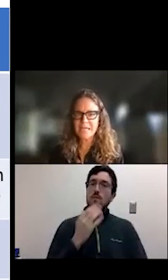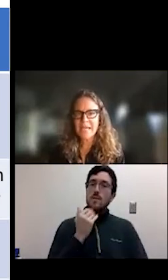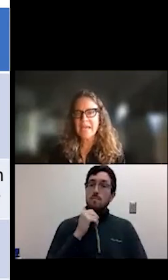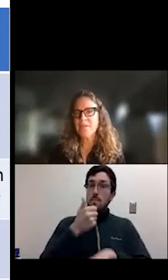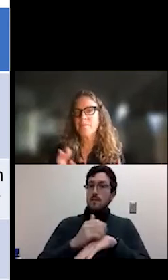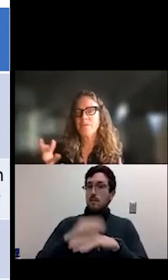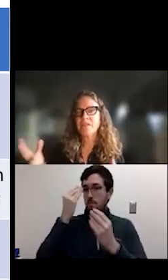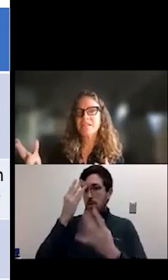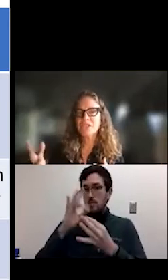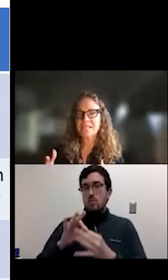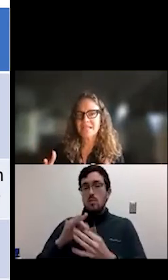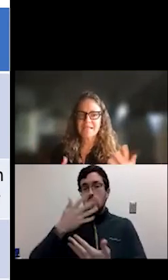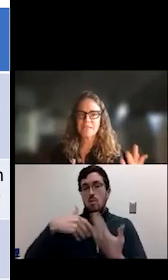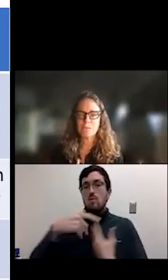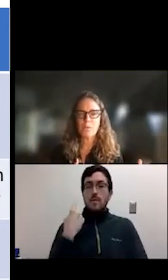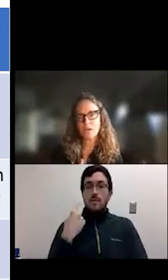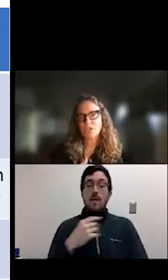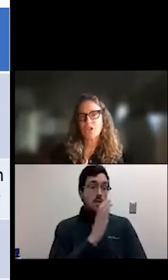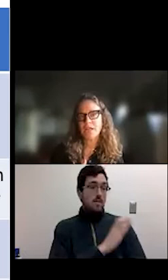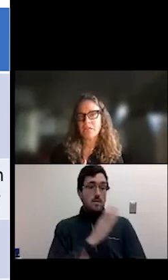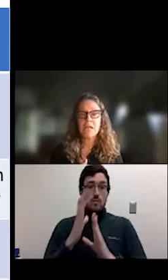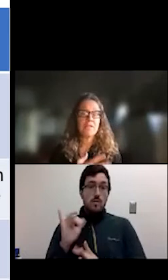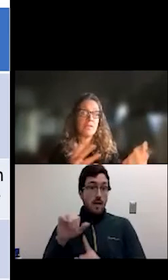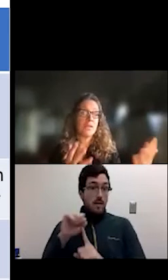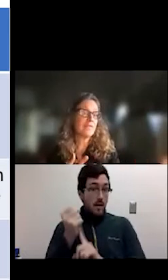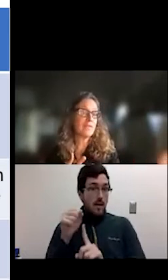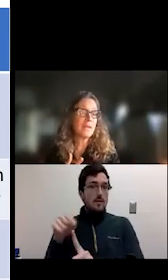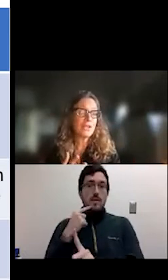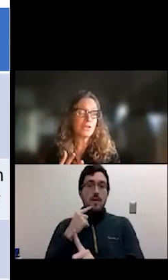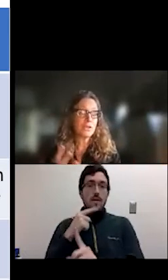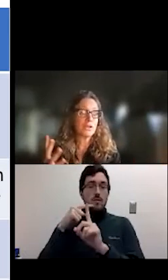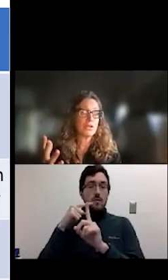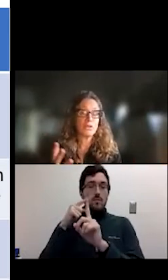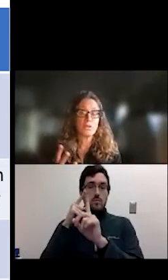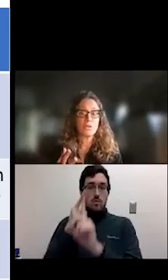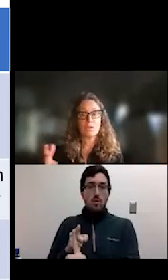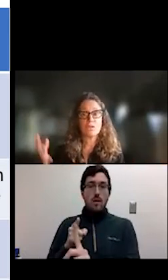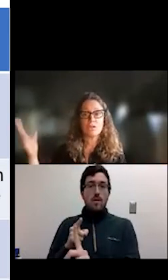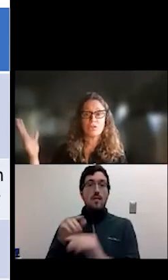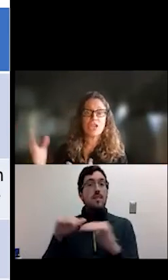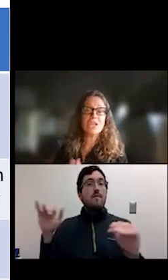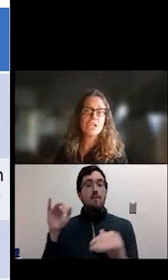about social risk? And the clinicians in that case reported targeting the level of blood sugar